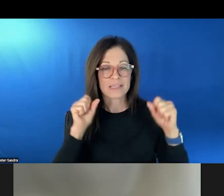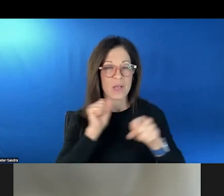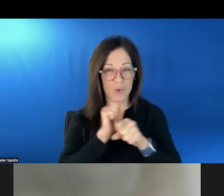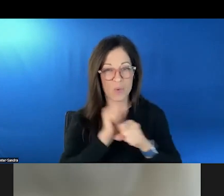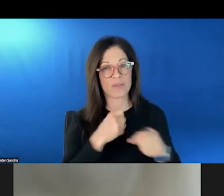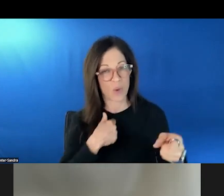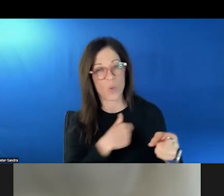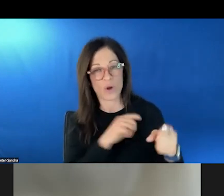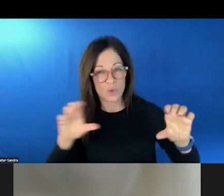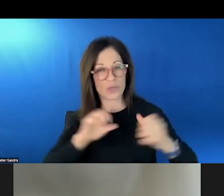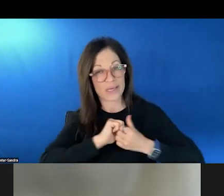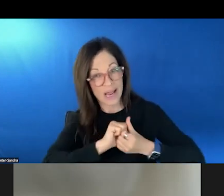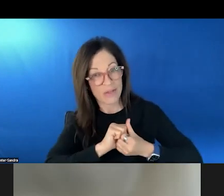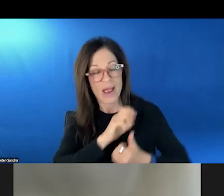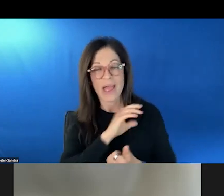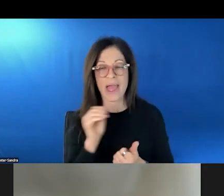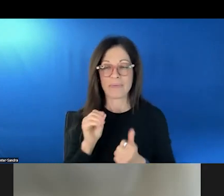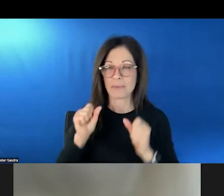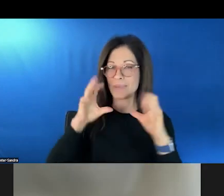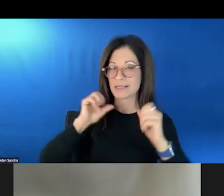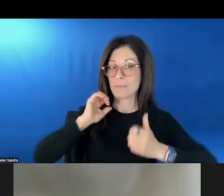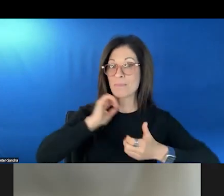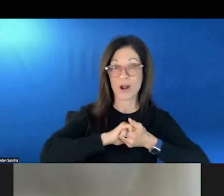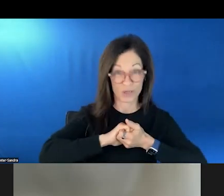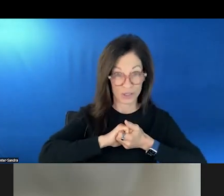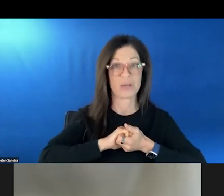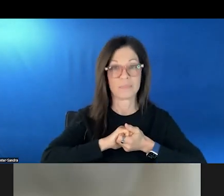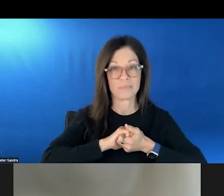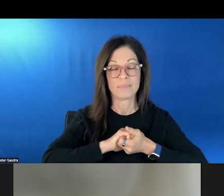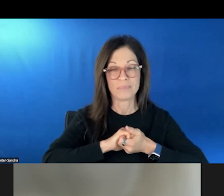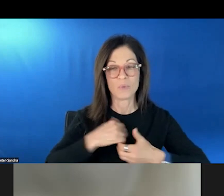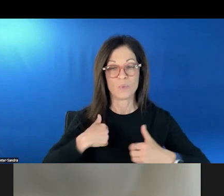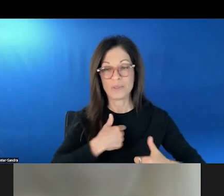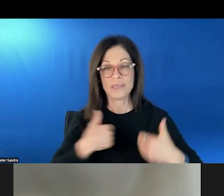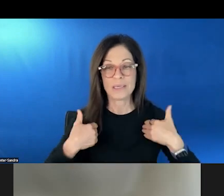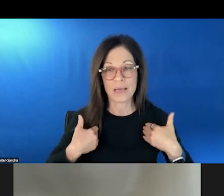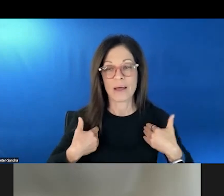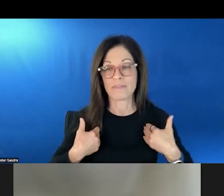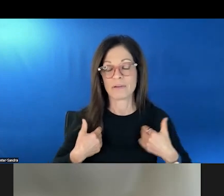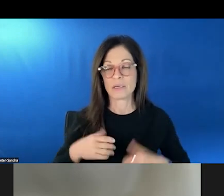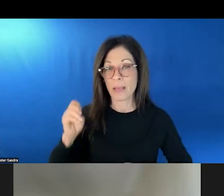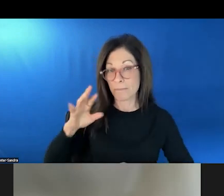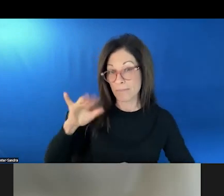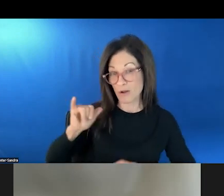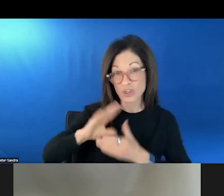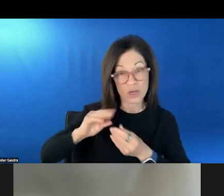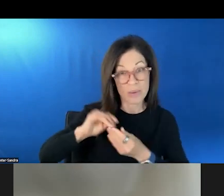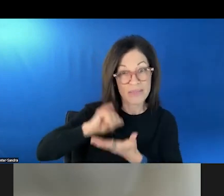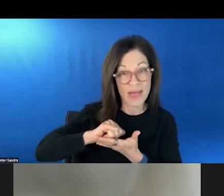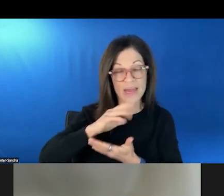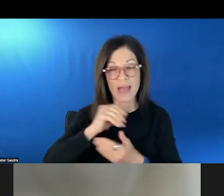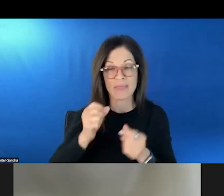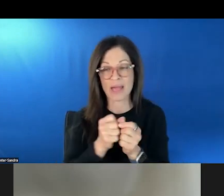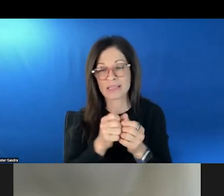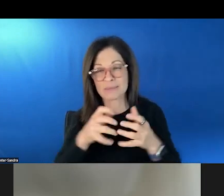doing together and the incredible partnership that we have, that Mary talked about, and that expands